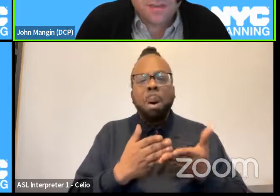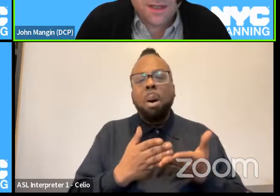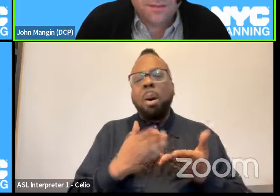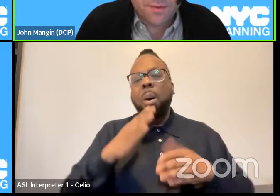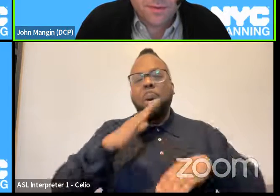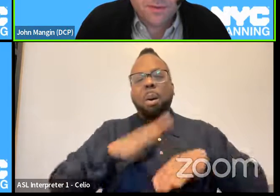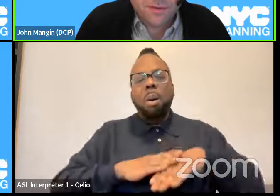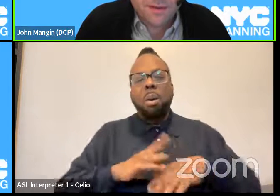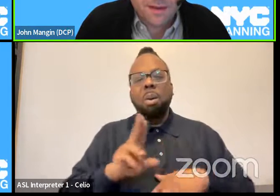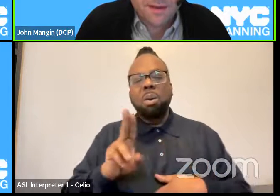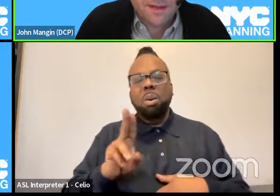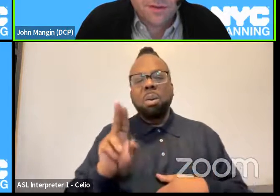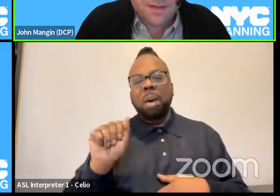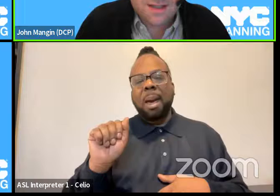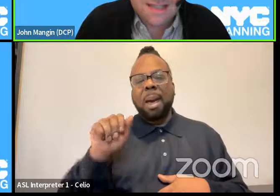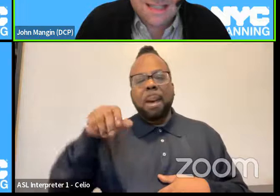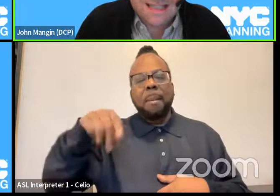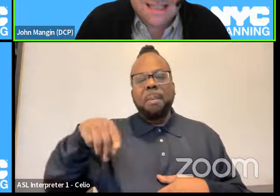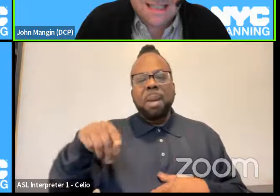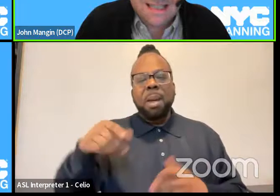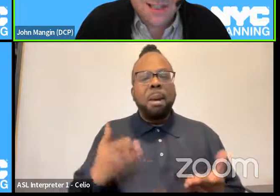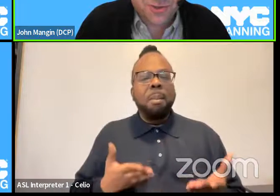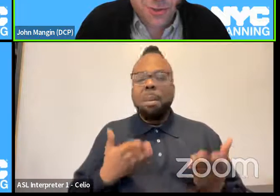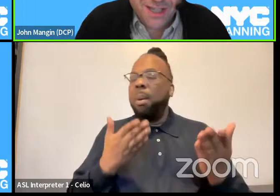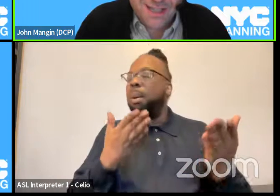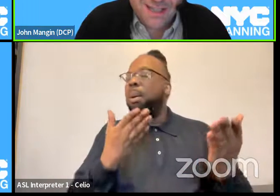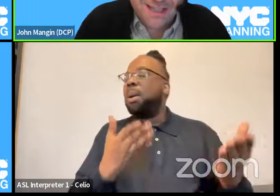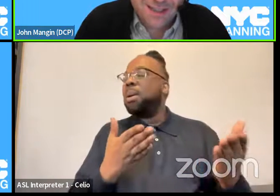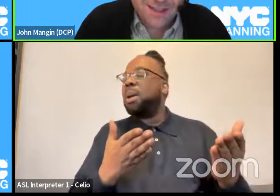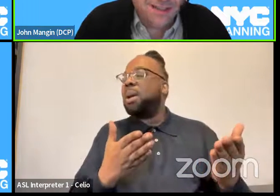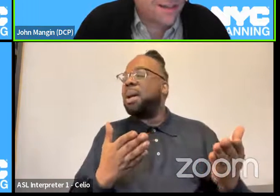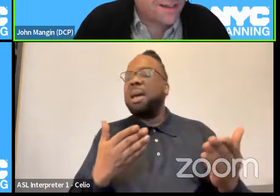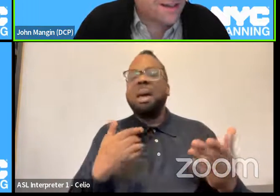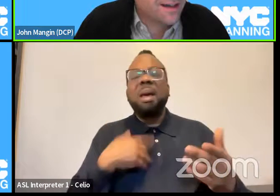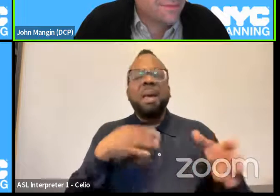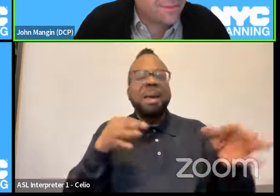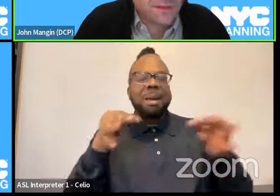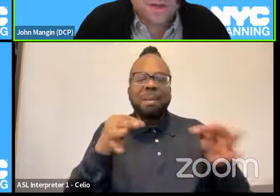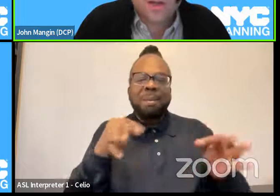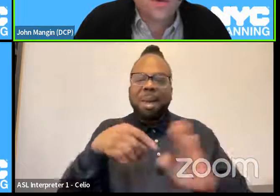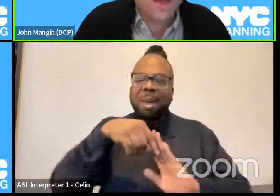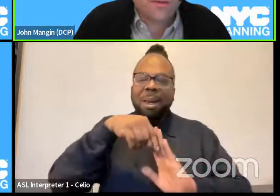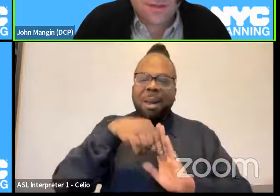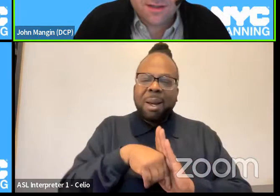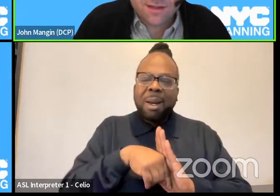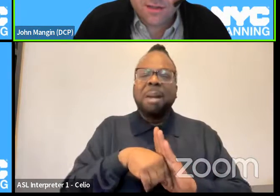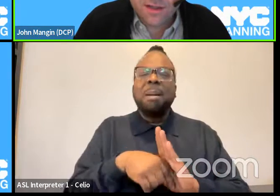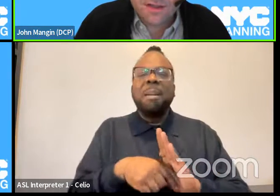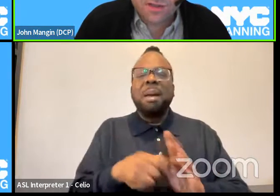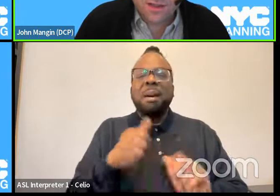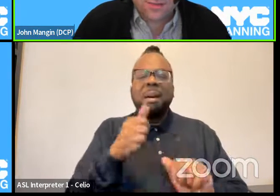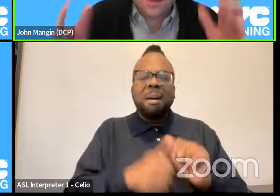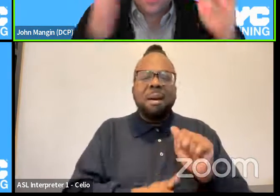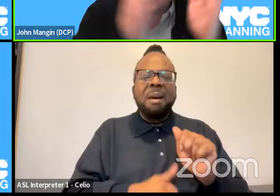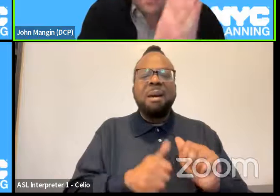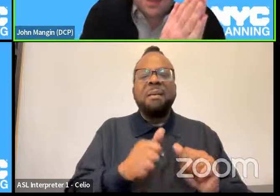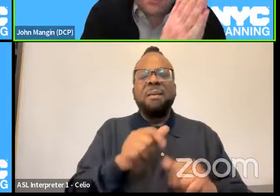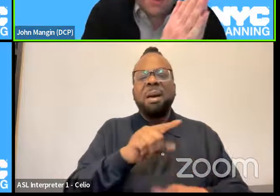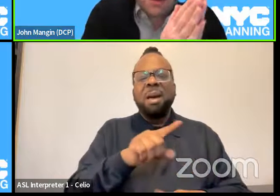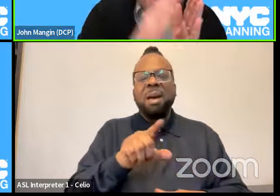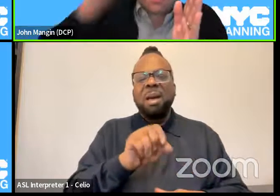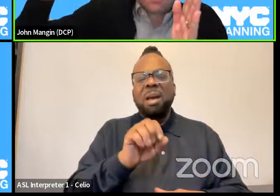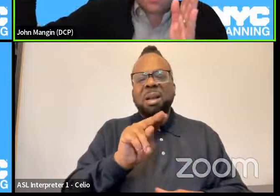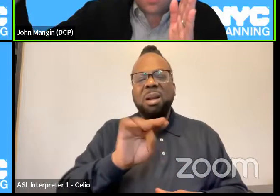the UAP proposal that goes into excruciating detail on every single zoning district, what the